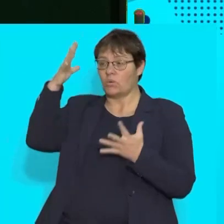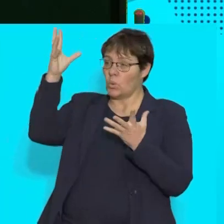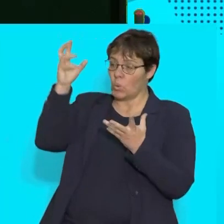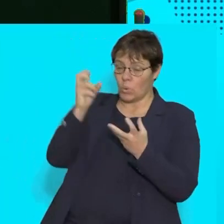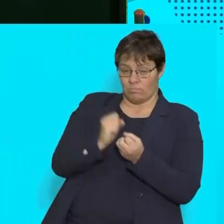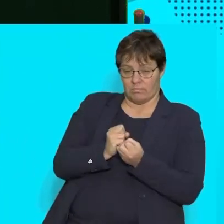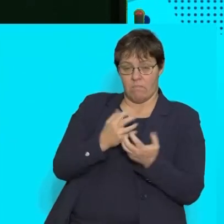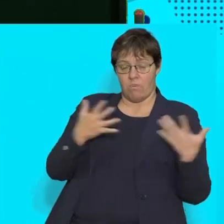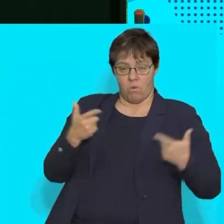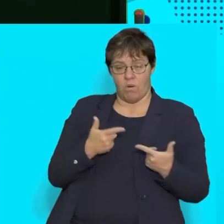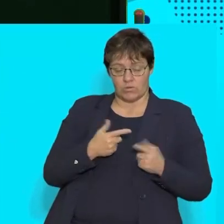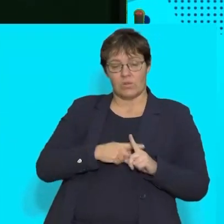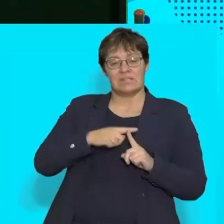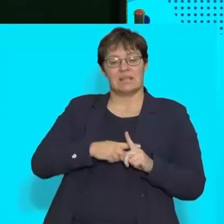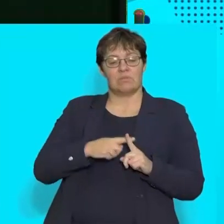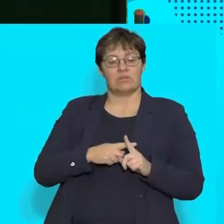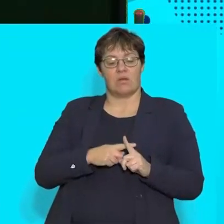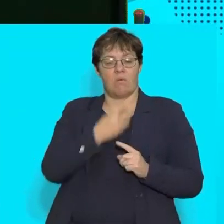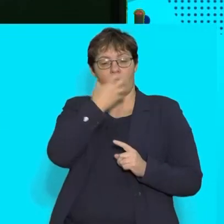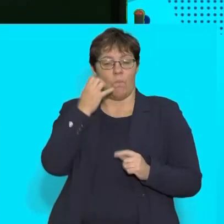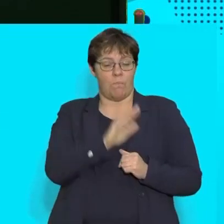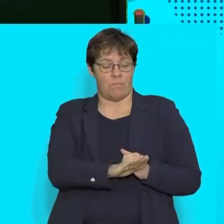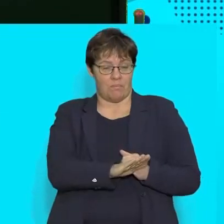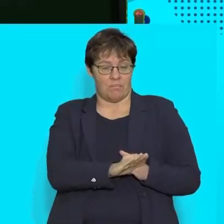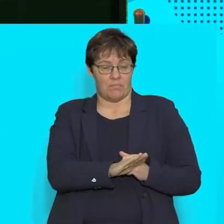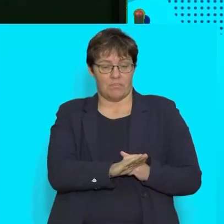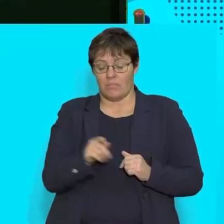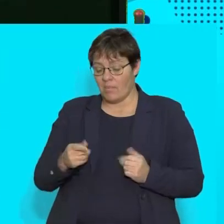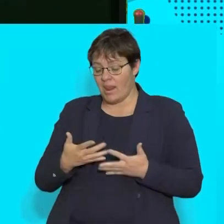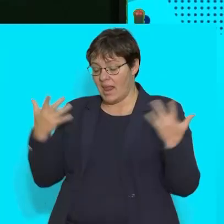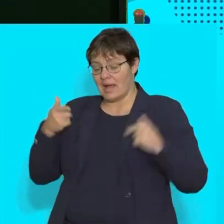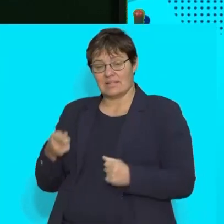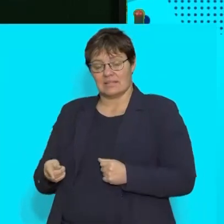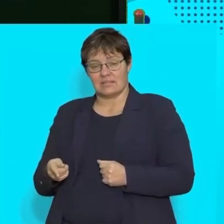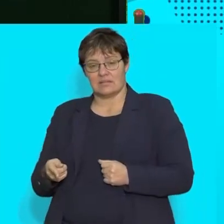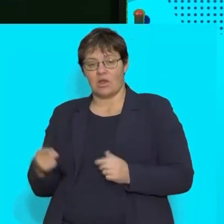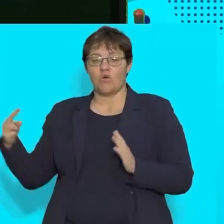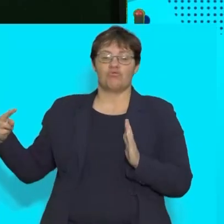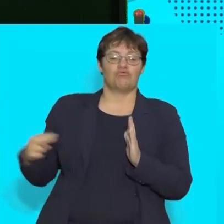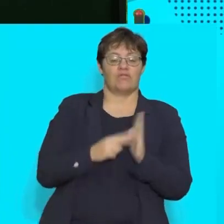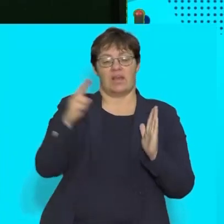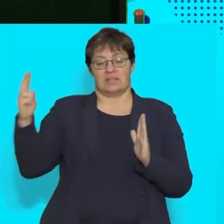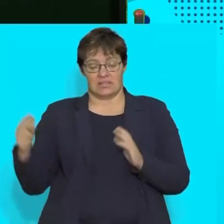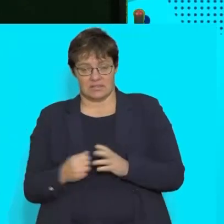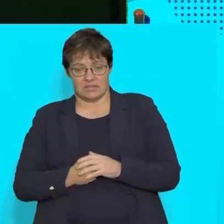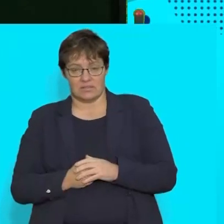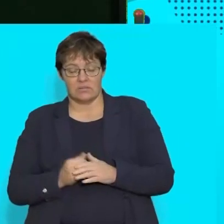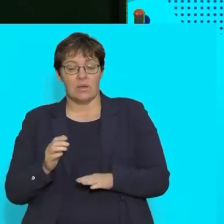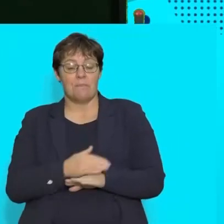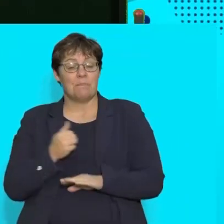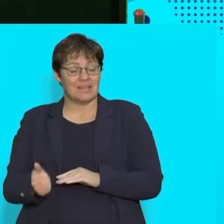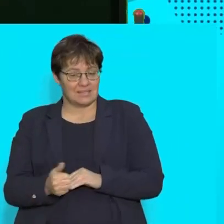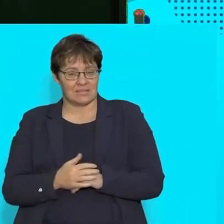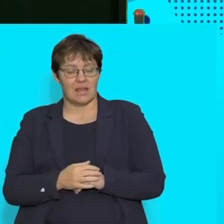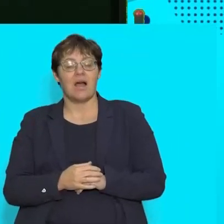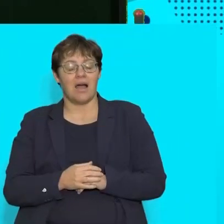heat from the sun during the day. However, the light-colored individuals will reflect the heat. So purely based